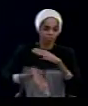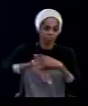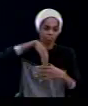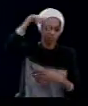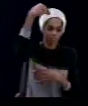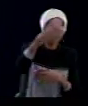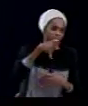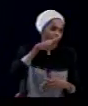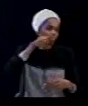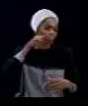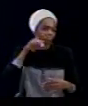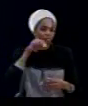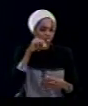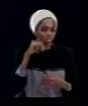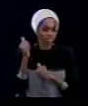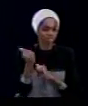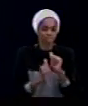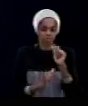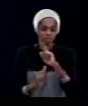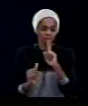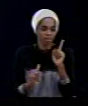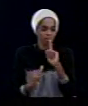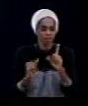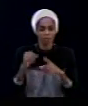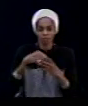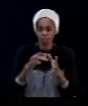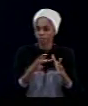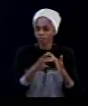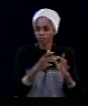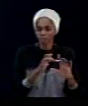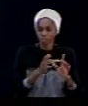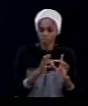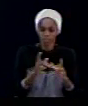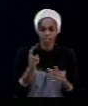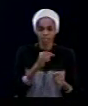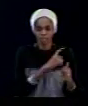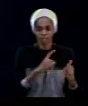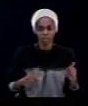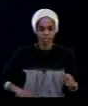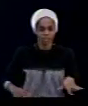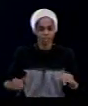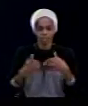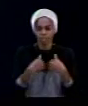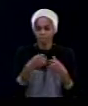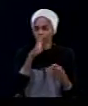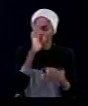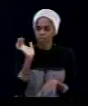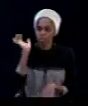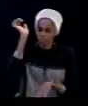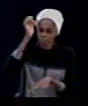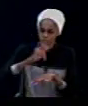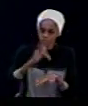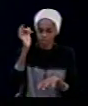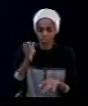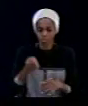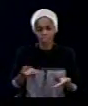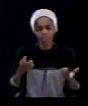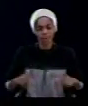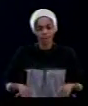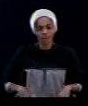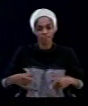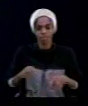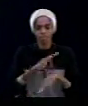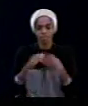Nigeria, everywhere on the social media, the Lord has been touching lives. And all we want to say